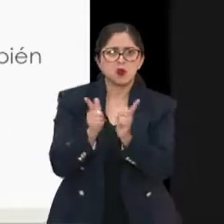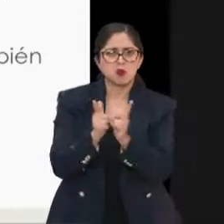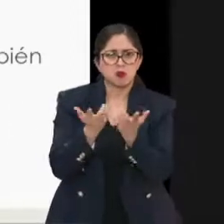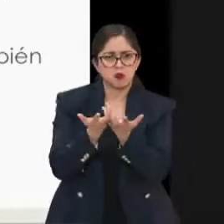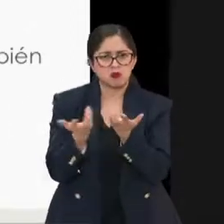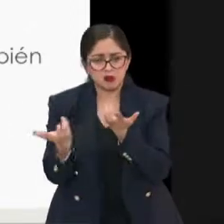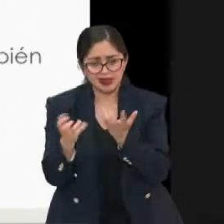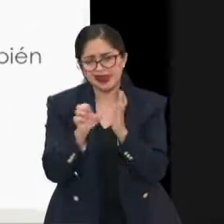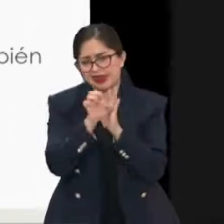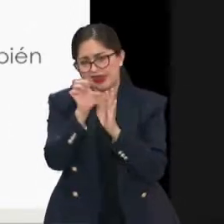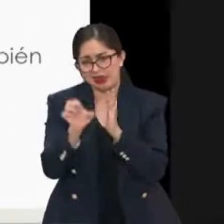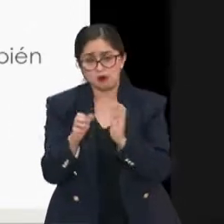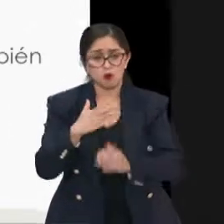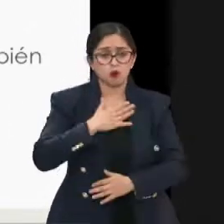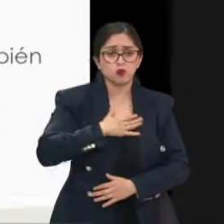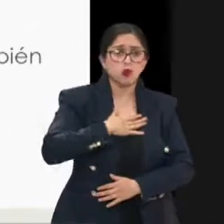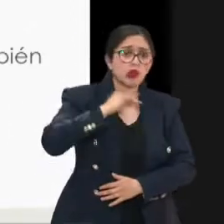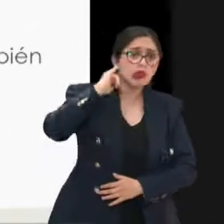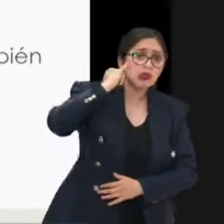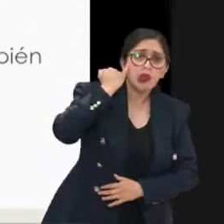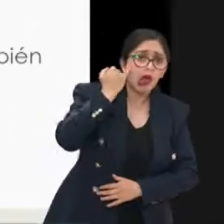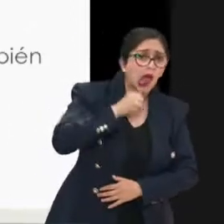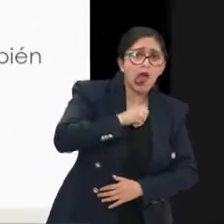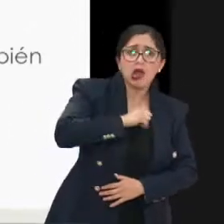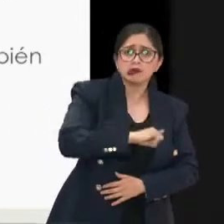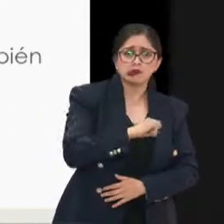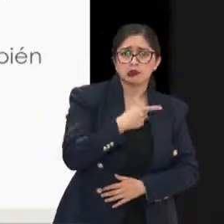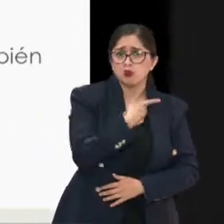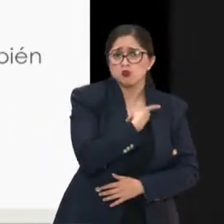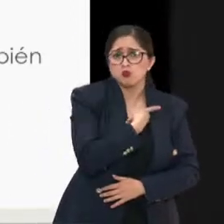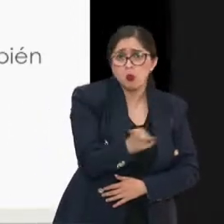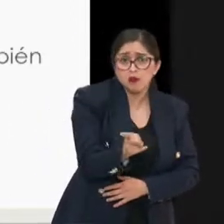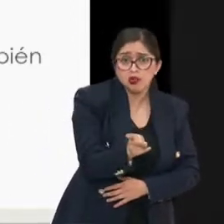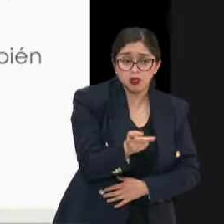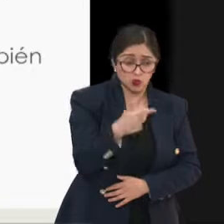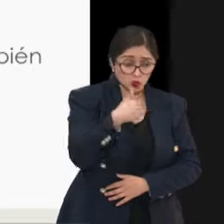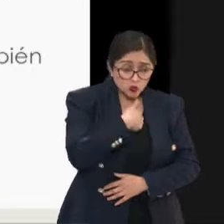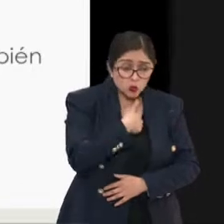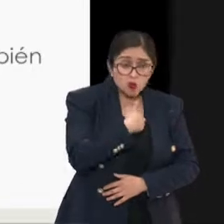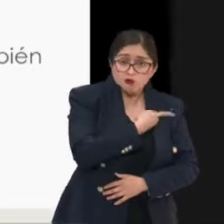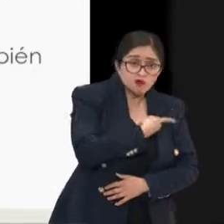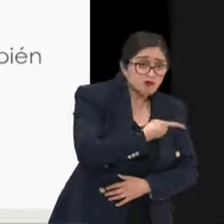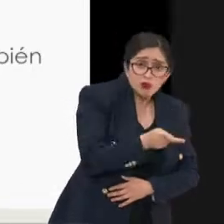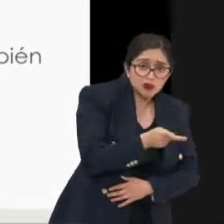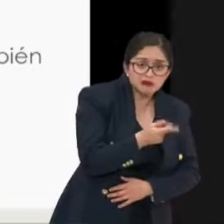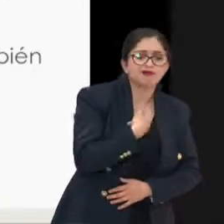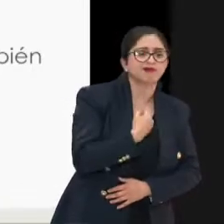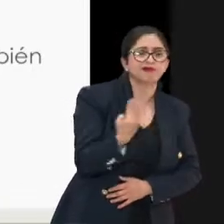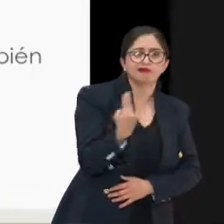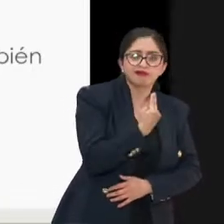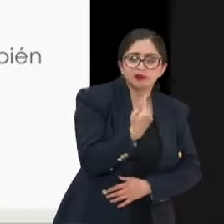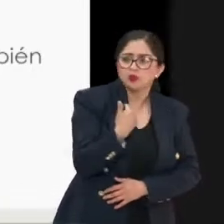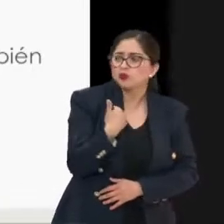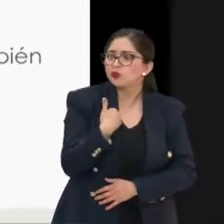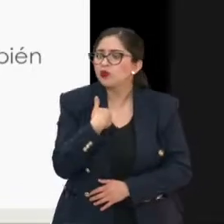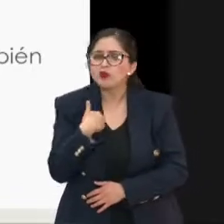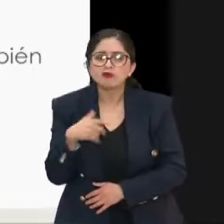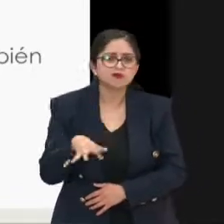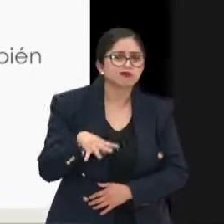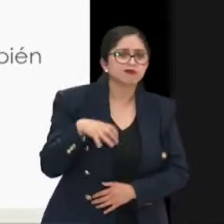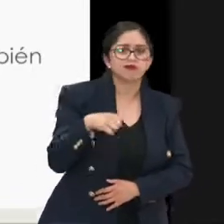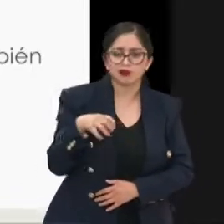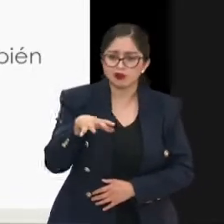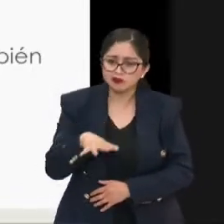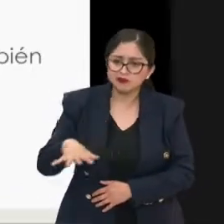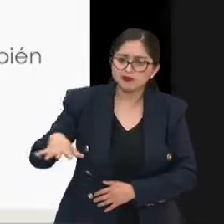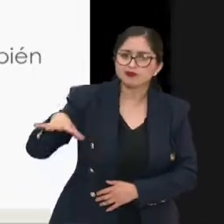has a common destination. I'm indigenous because I am poor. okay, to stop being poor, I have to